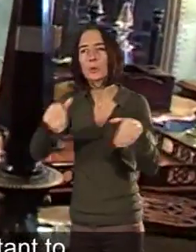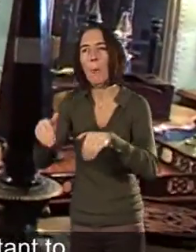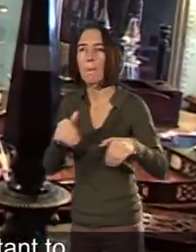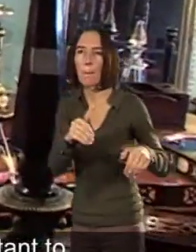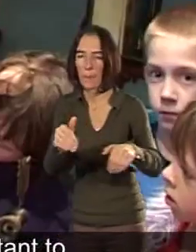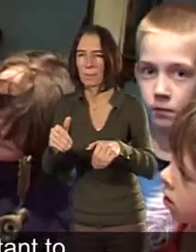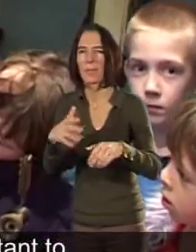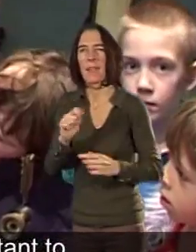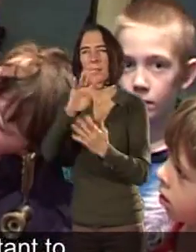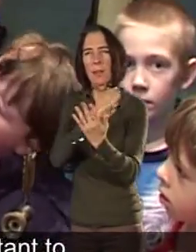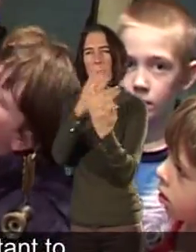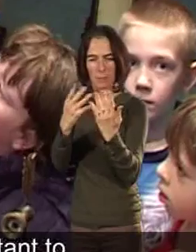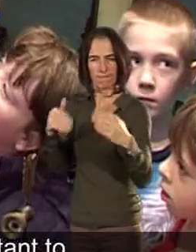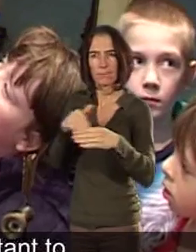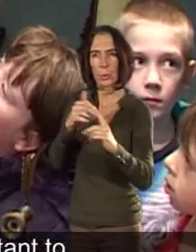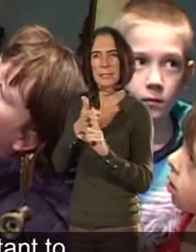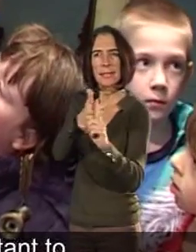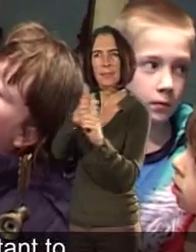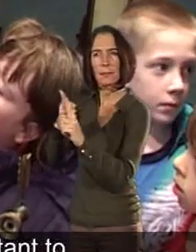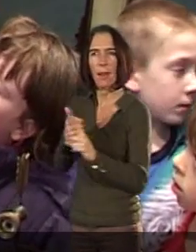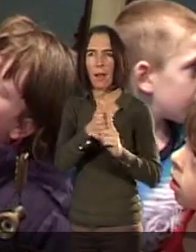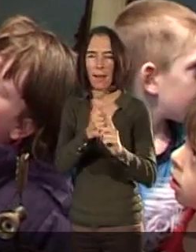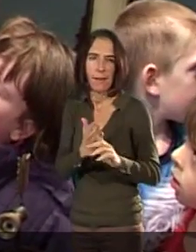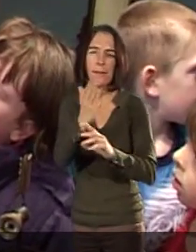timetabling of a teaching assistant to lead them and liaison